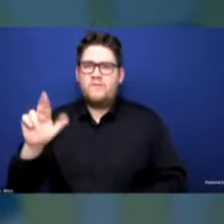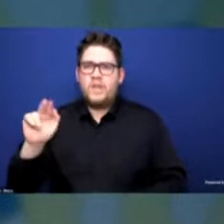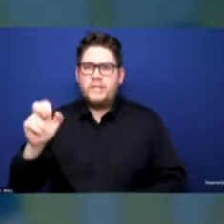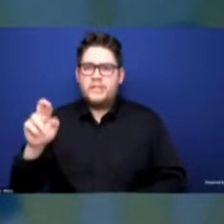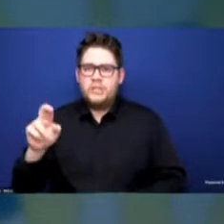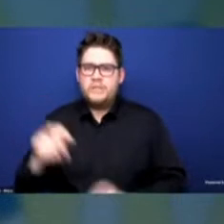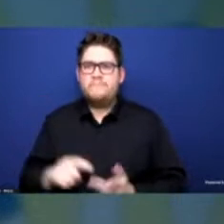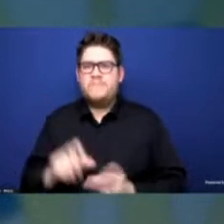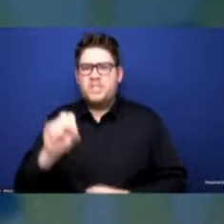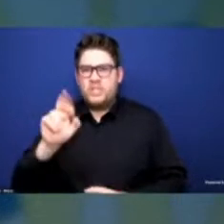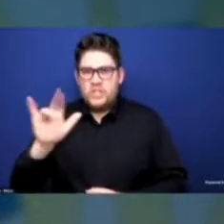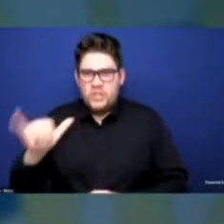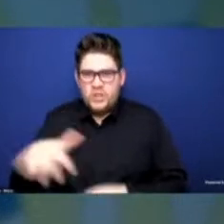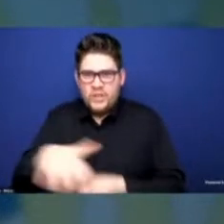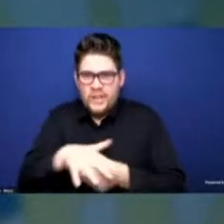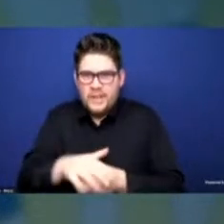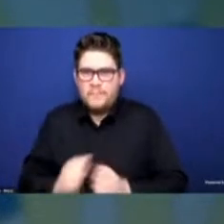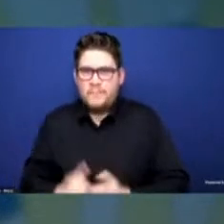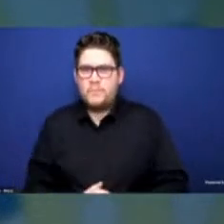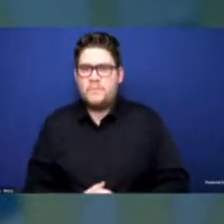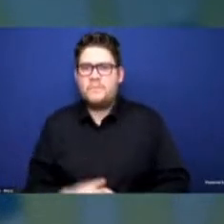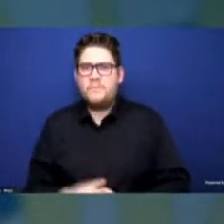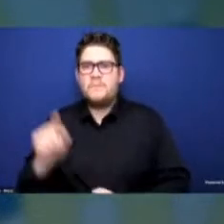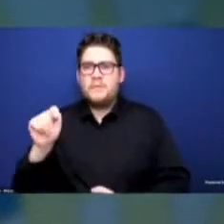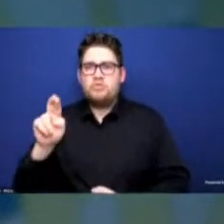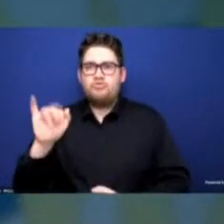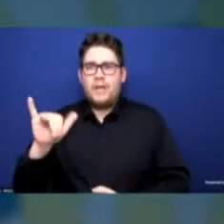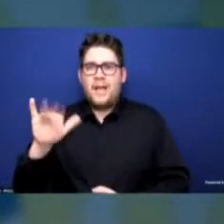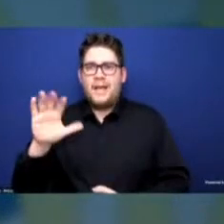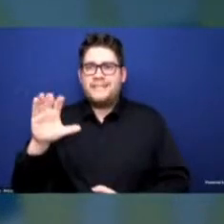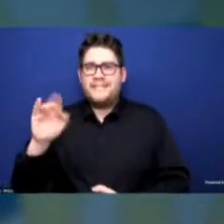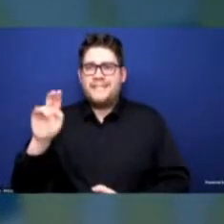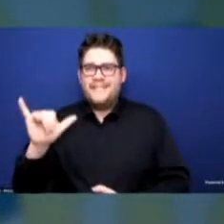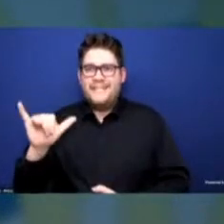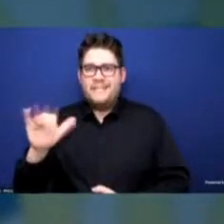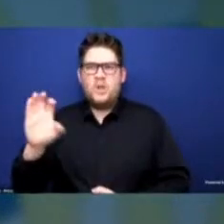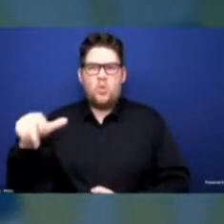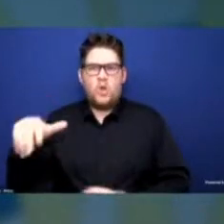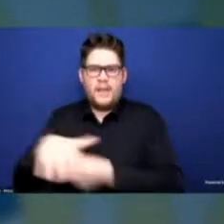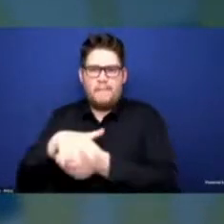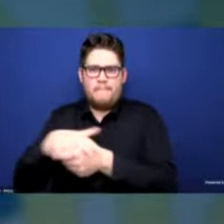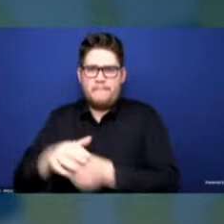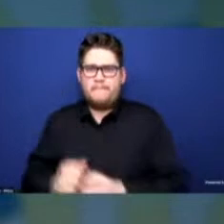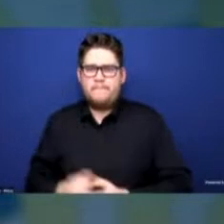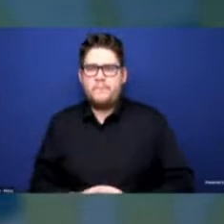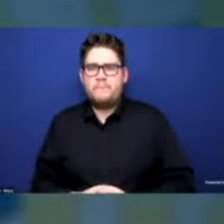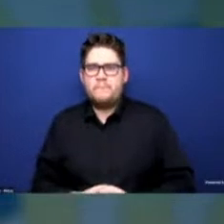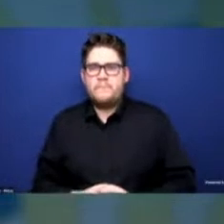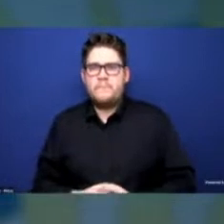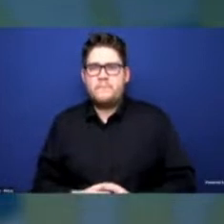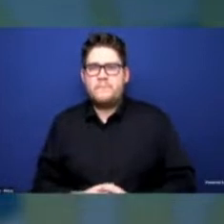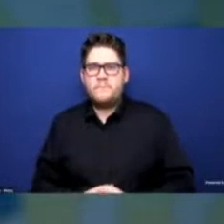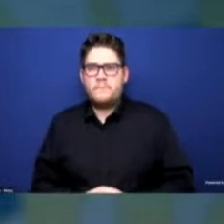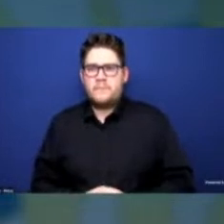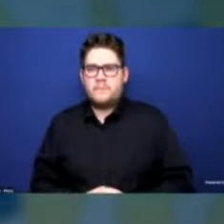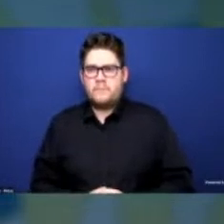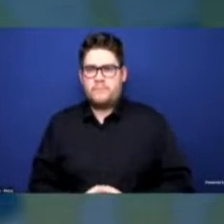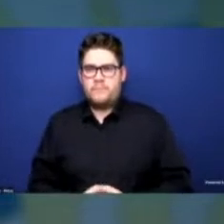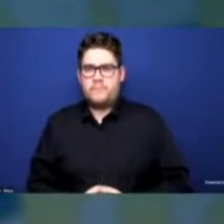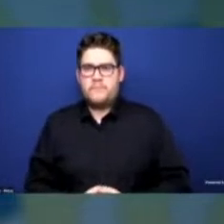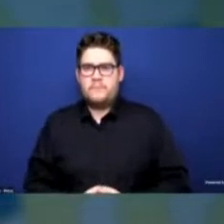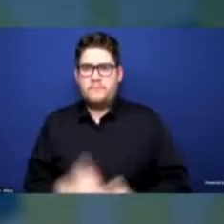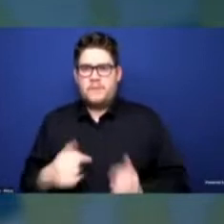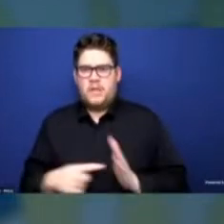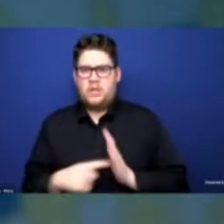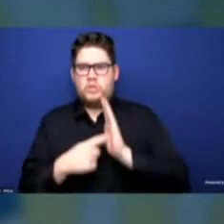These next two plots are what we call dot plots, and I want to present these today to give you an idea of